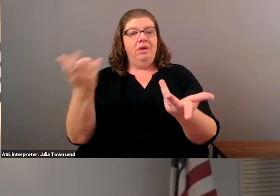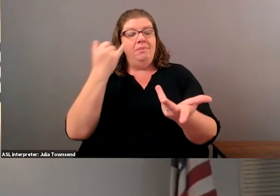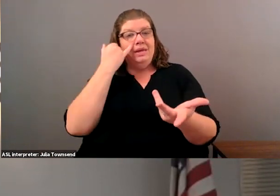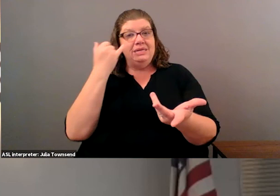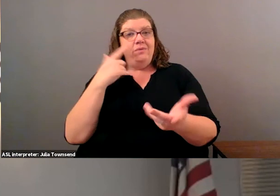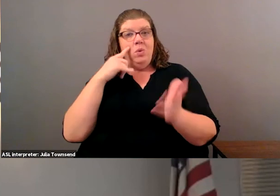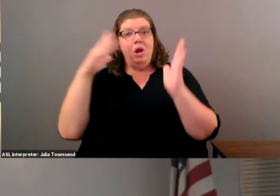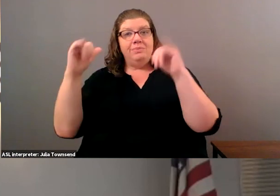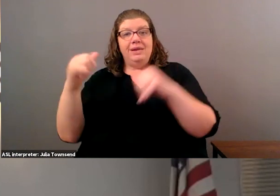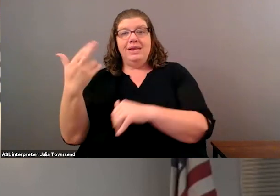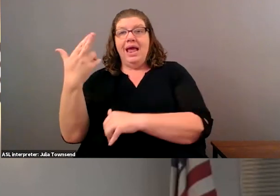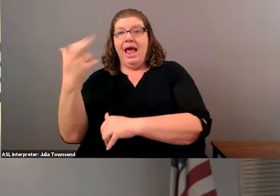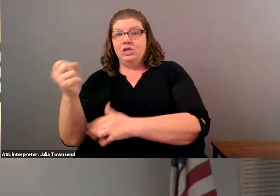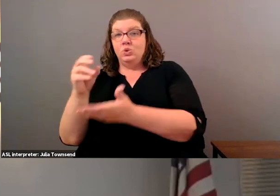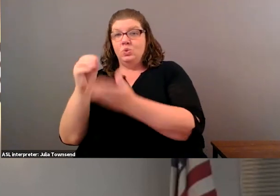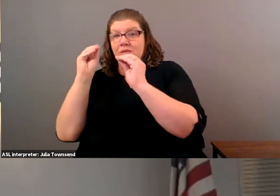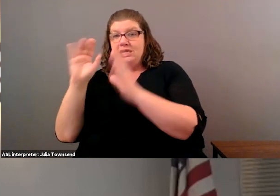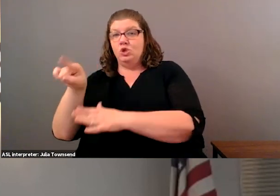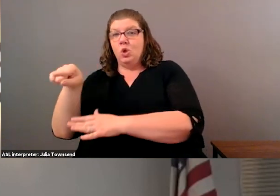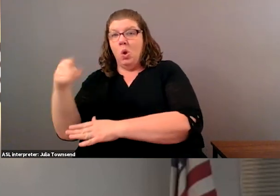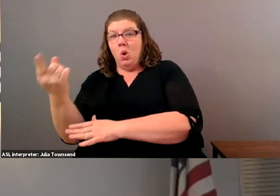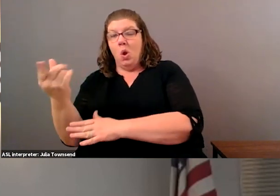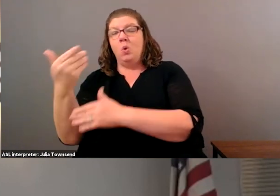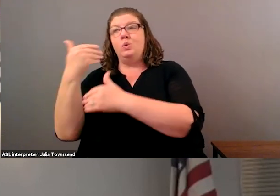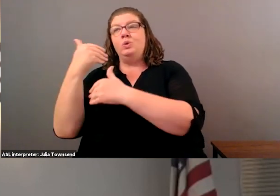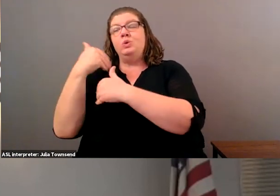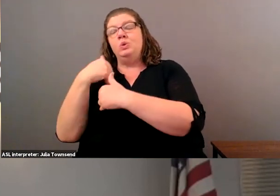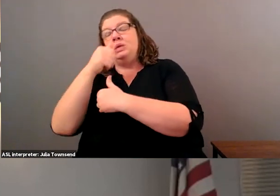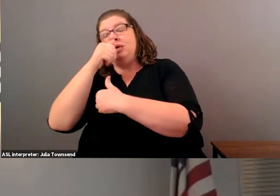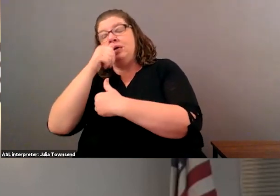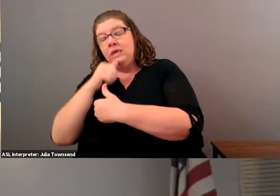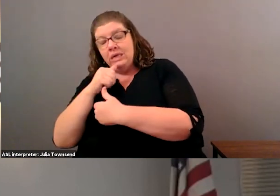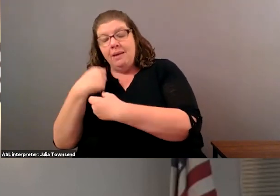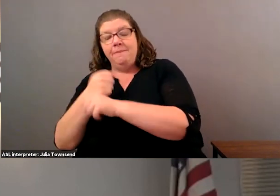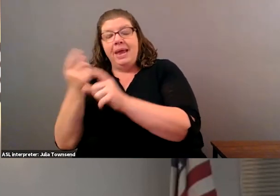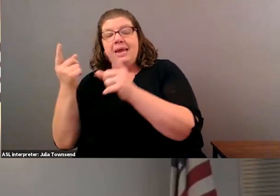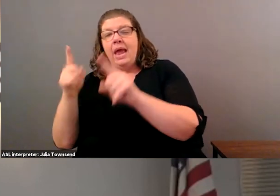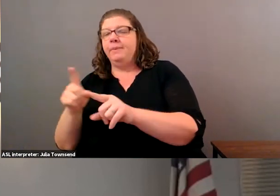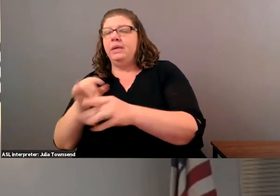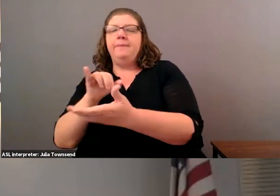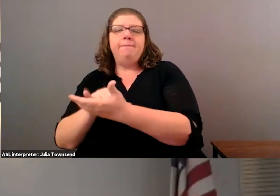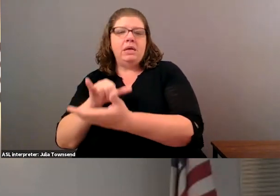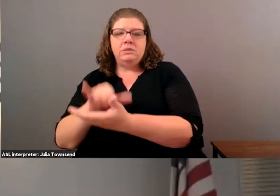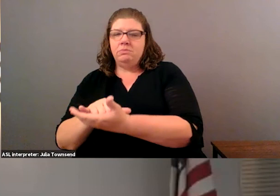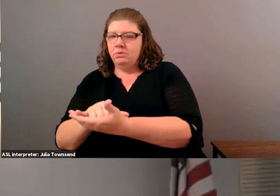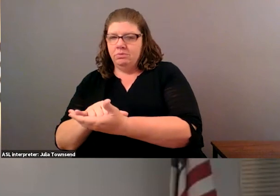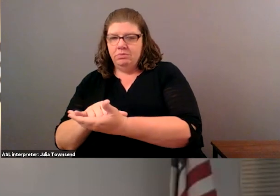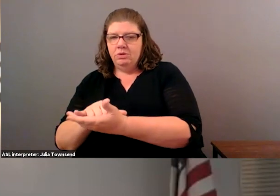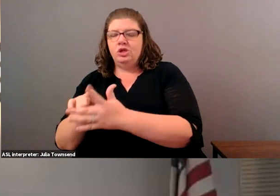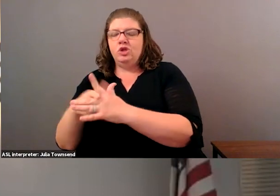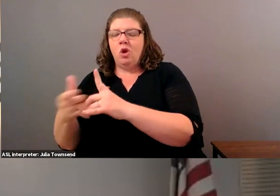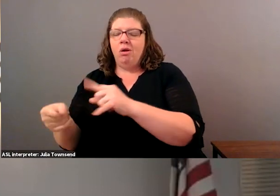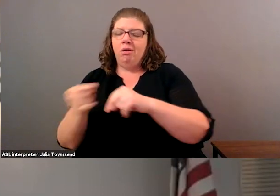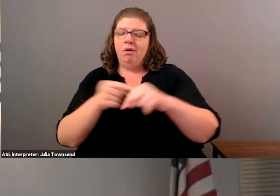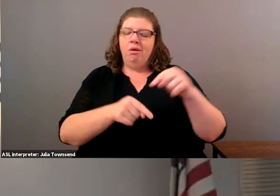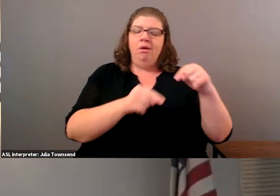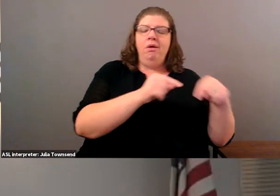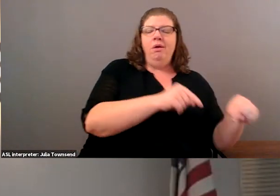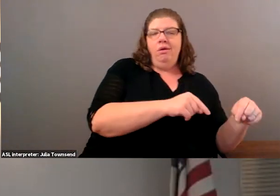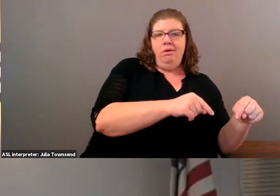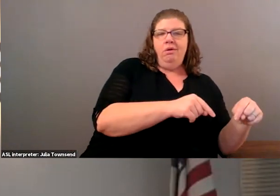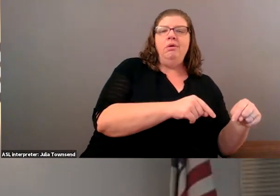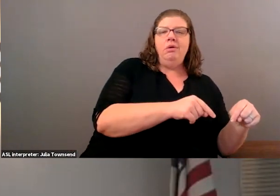school teachers alone to carry this load and make this all happen, it's impossible. And so, to the points that have been made